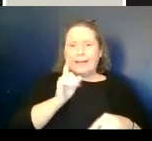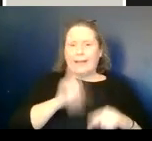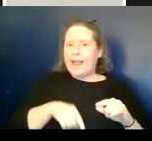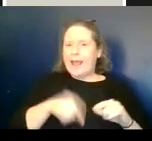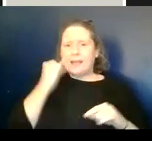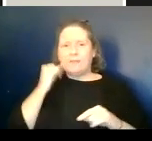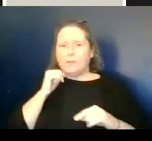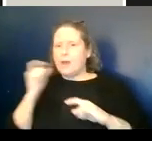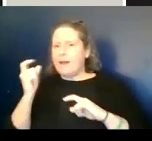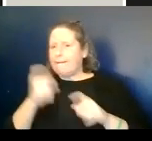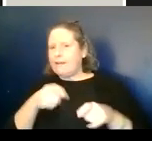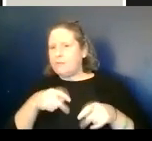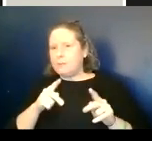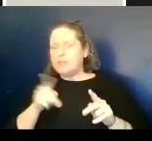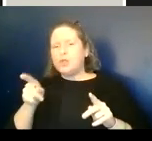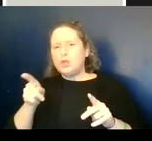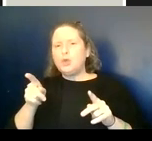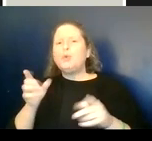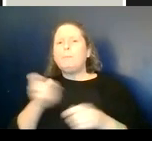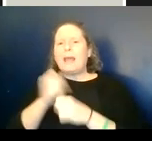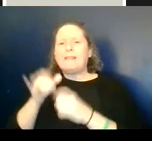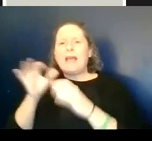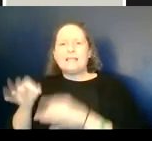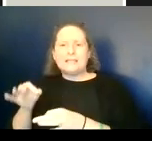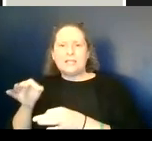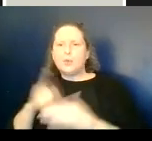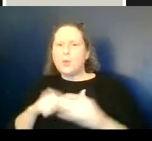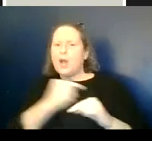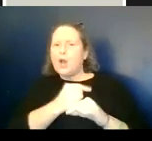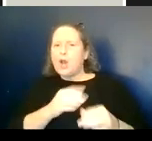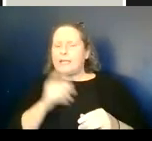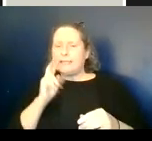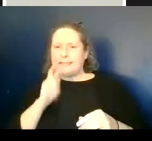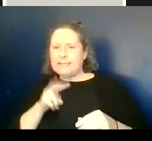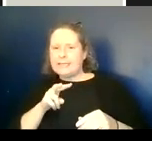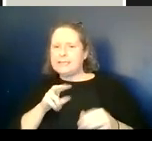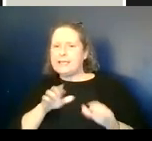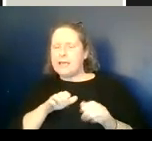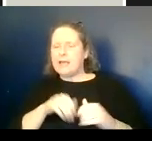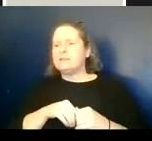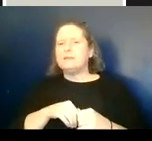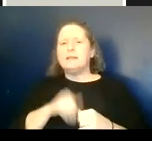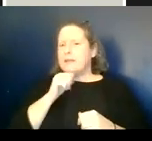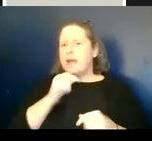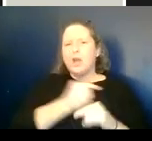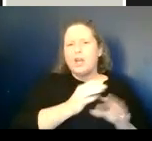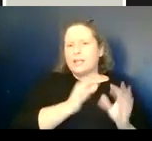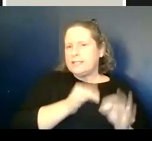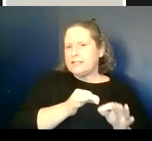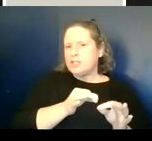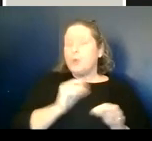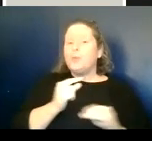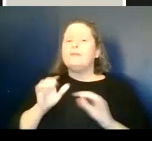that you get to make the decision about, and not your guardian. And so we've done a lot of training with rape crisis centers and